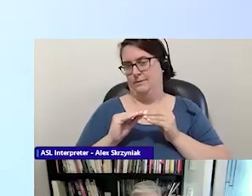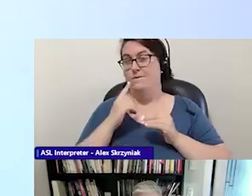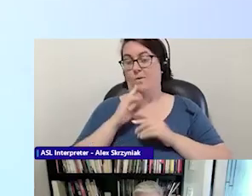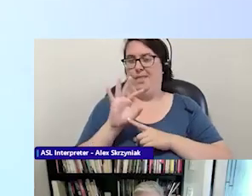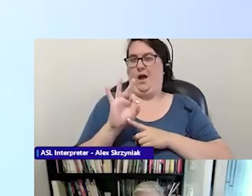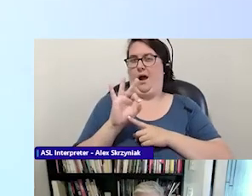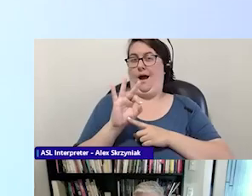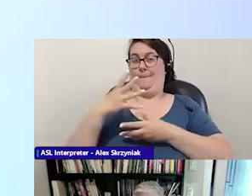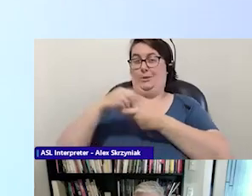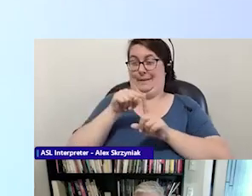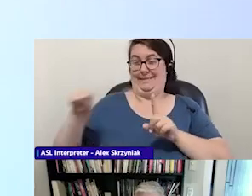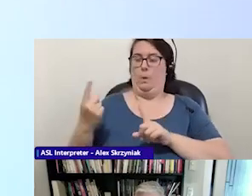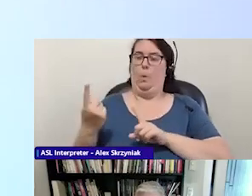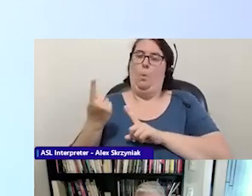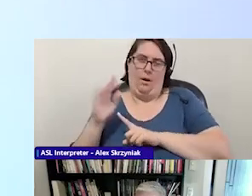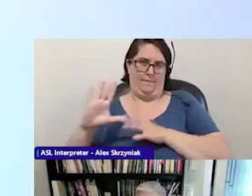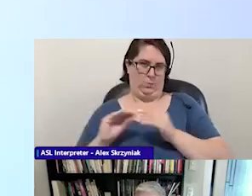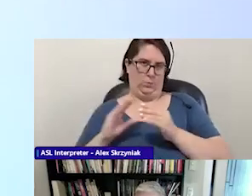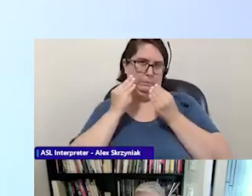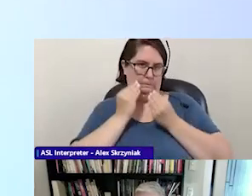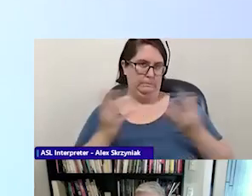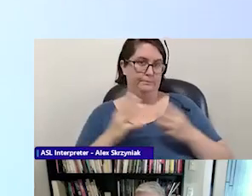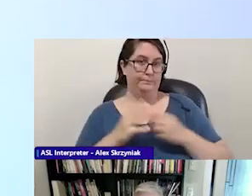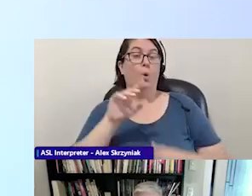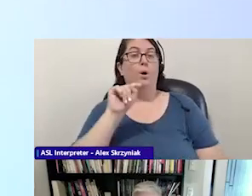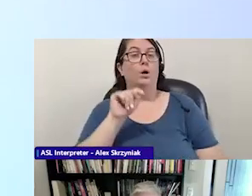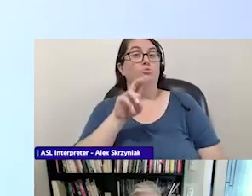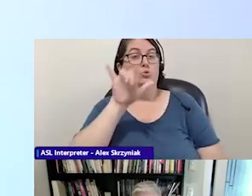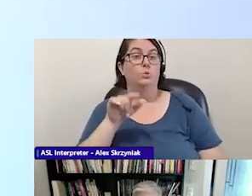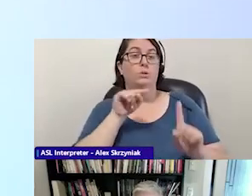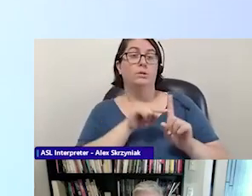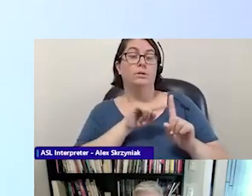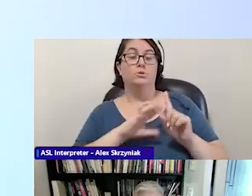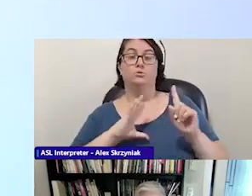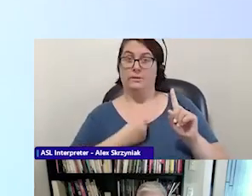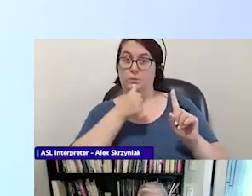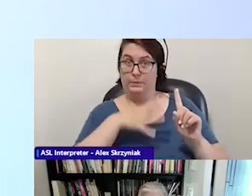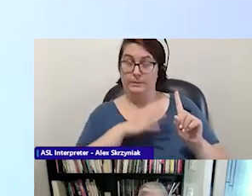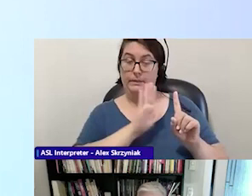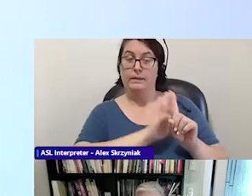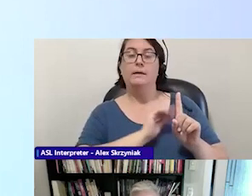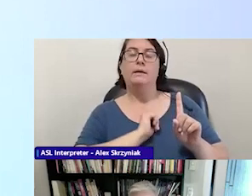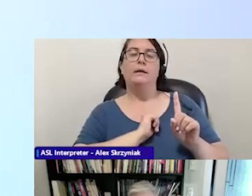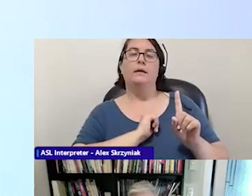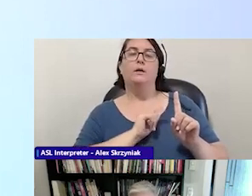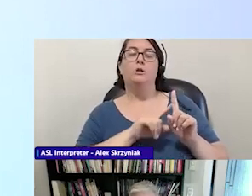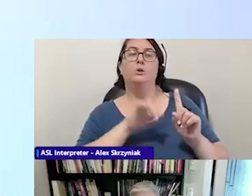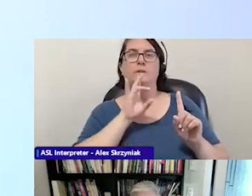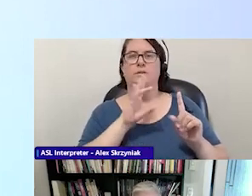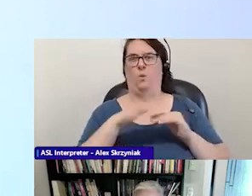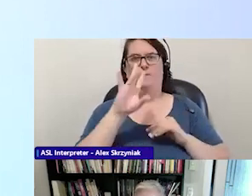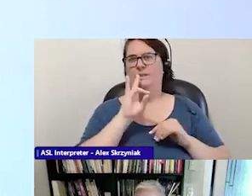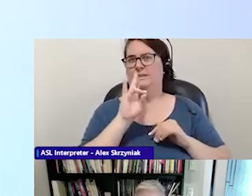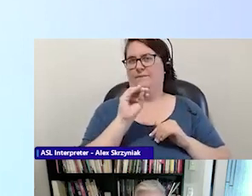that we worked with. Trudy is a transsexual woman. She was 70 plus at